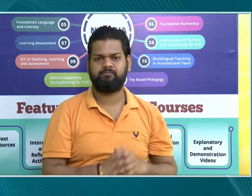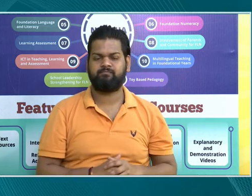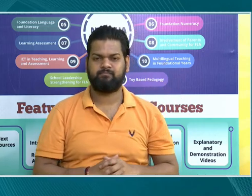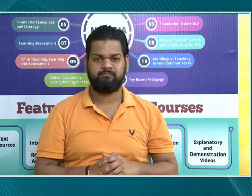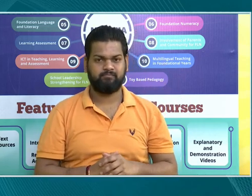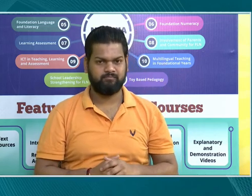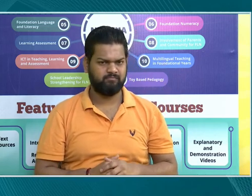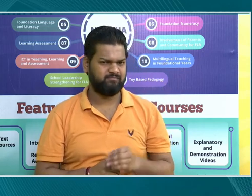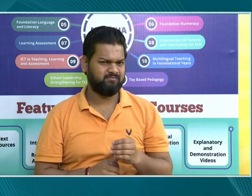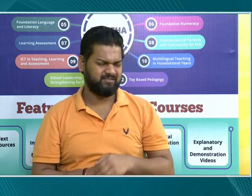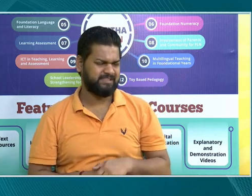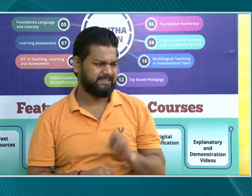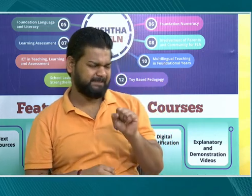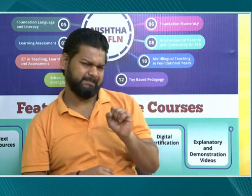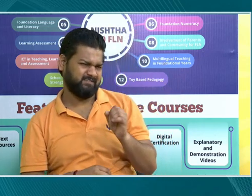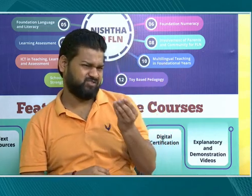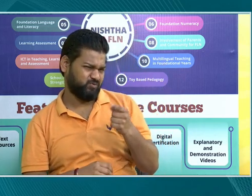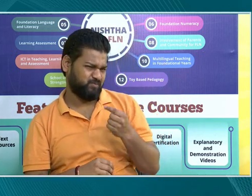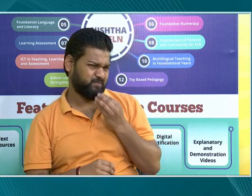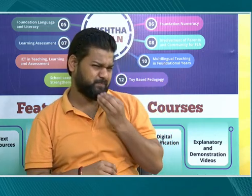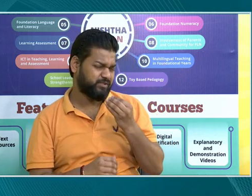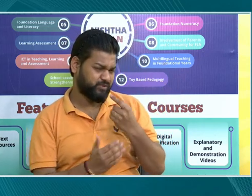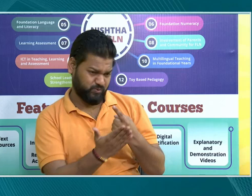lab? Yes.